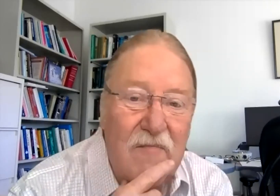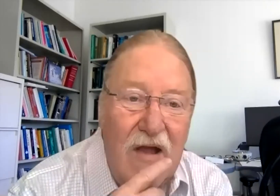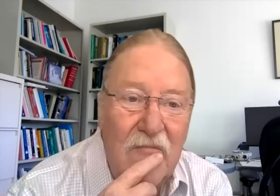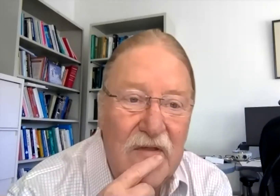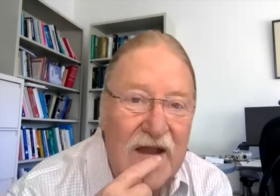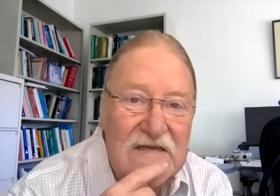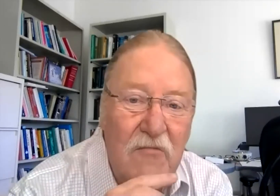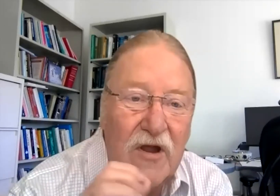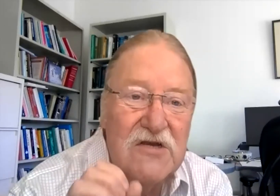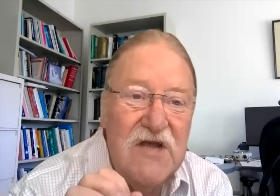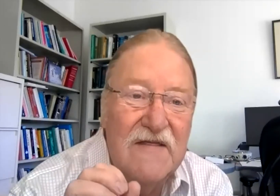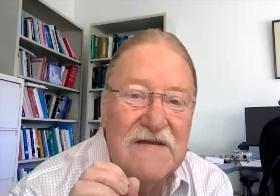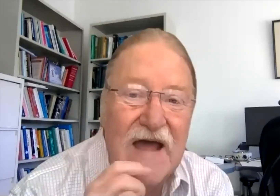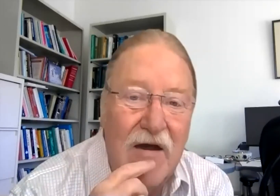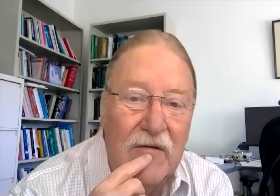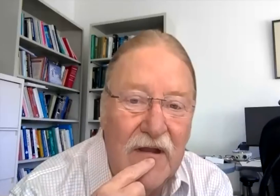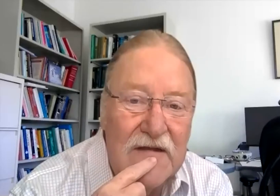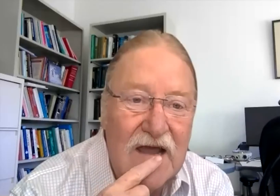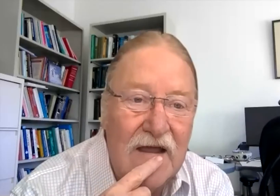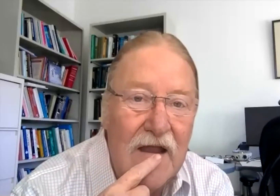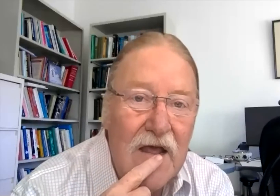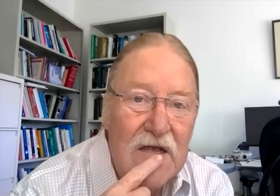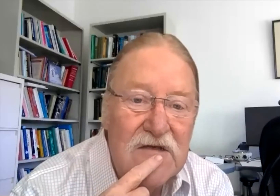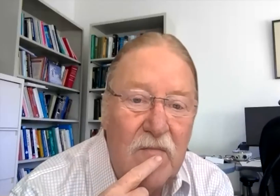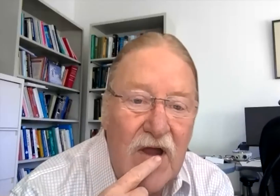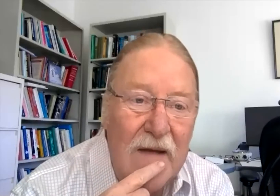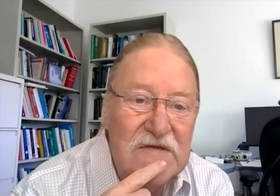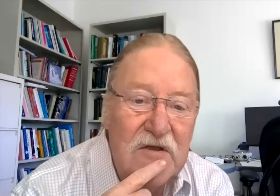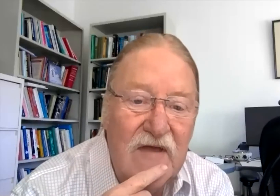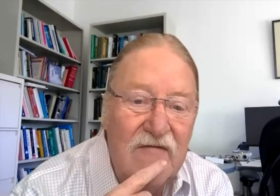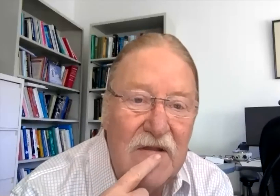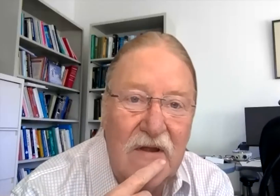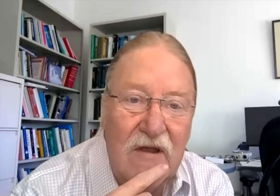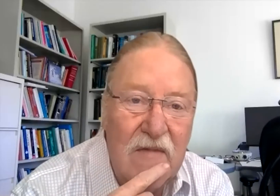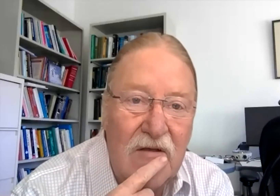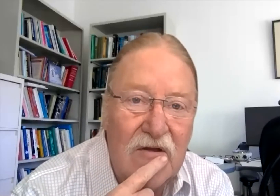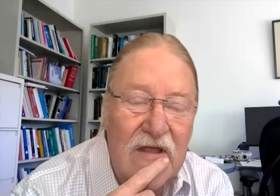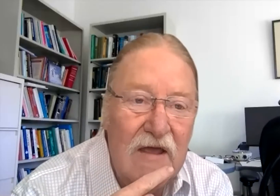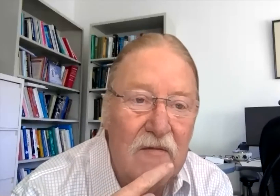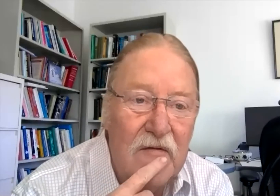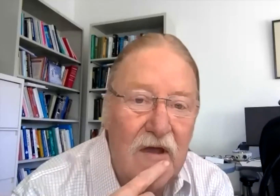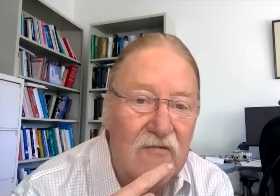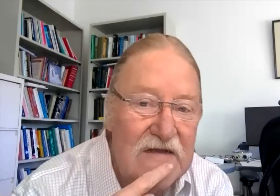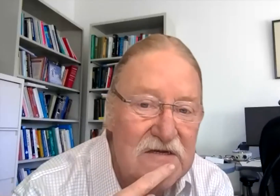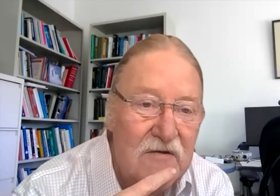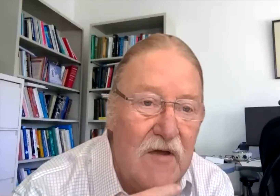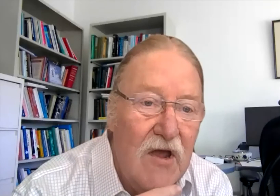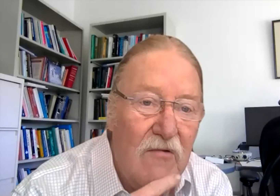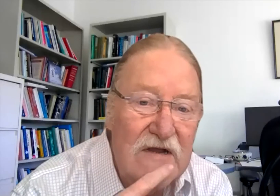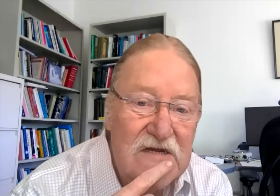I think the problem with that is that we're going to shut this down in a second. So perhaps you've given them their email. Could they